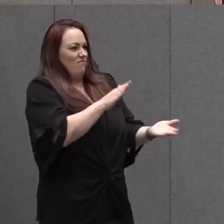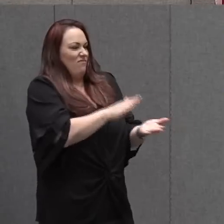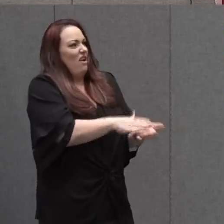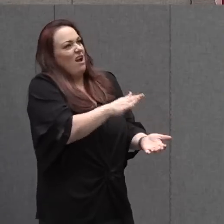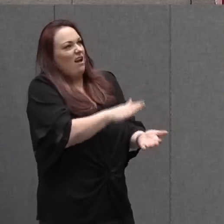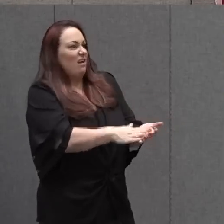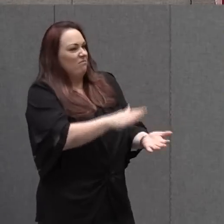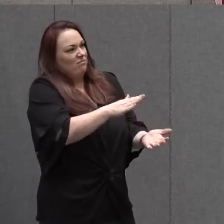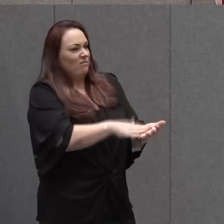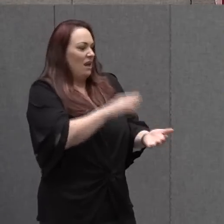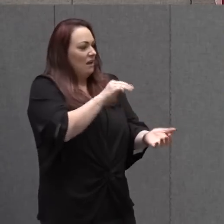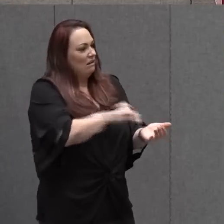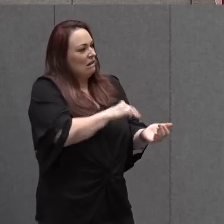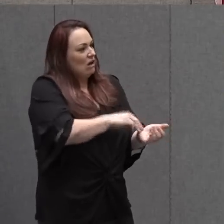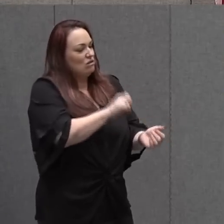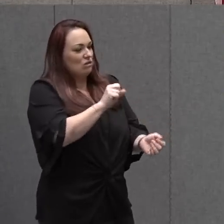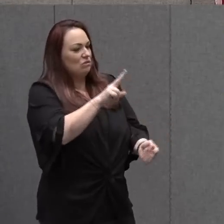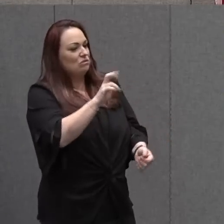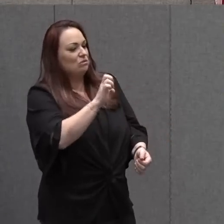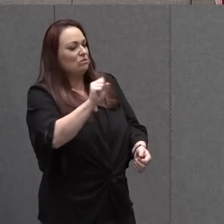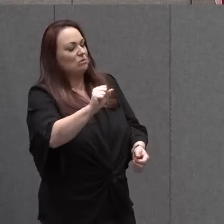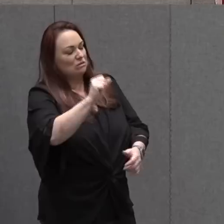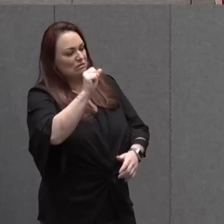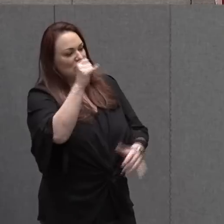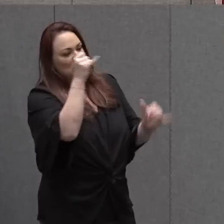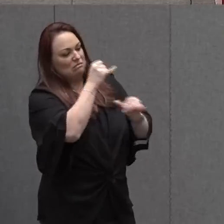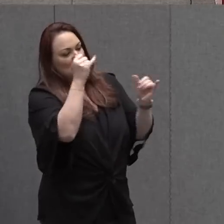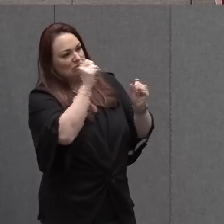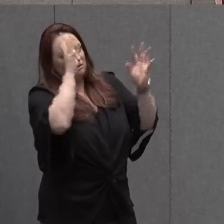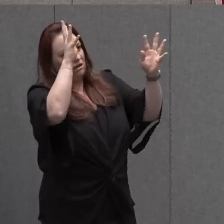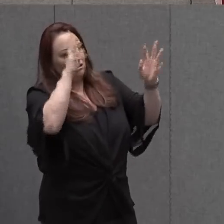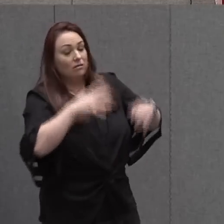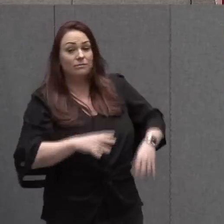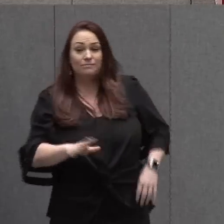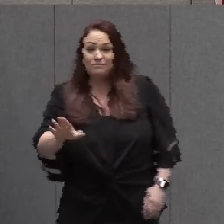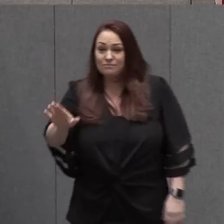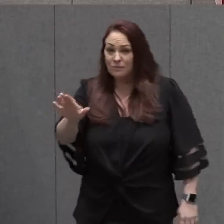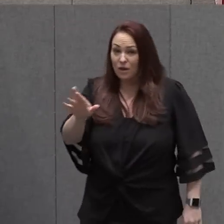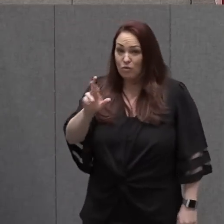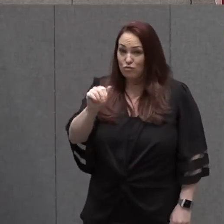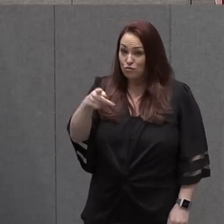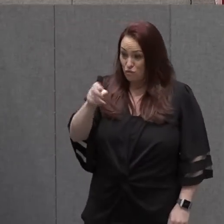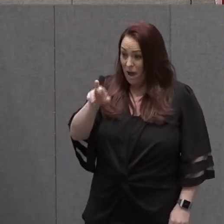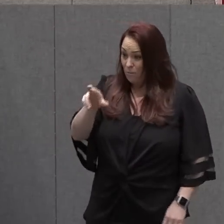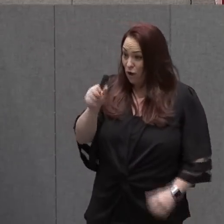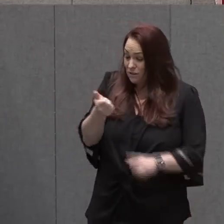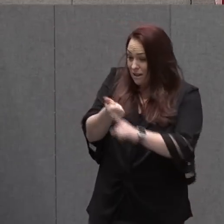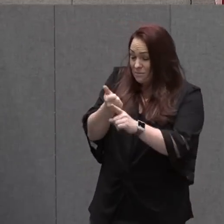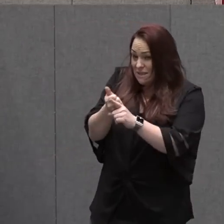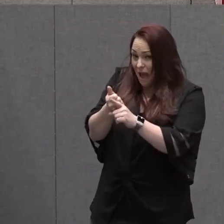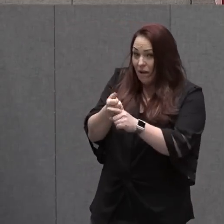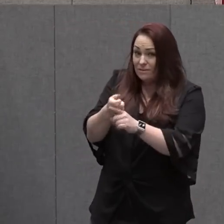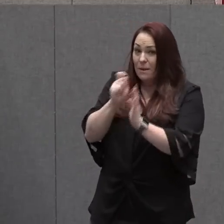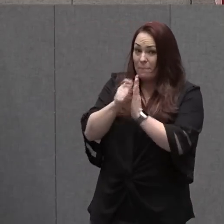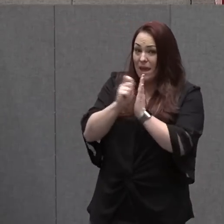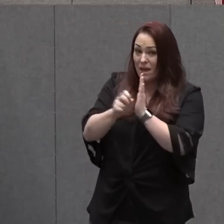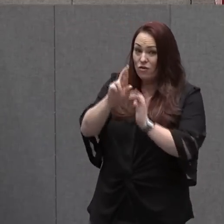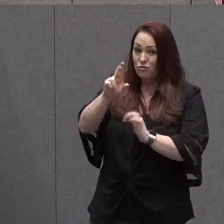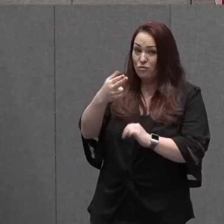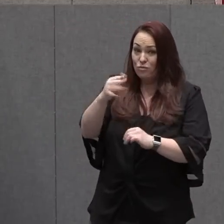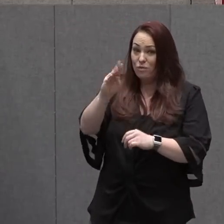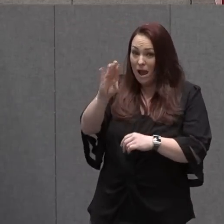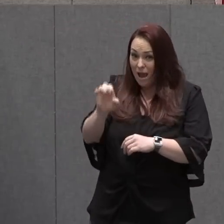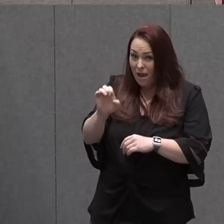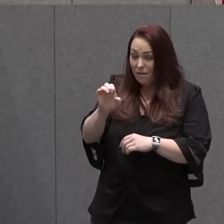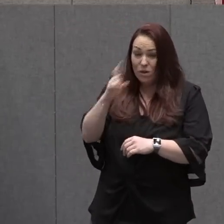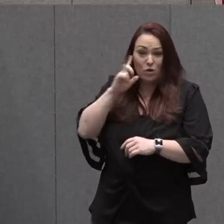Dr. Seuss nonsense. How do you think rappers put their songs together? They have to rhyme. They listen to hip hop,